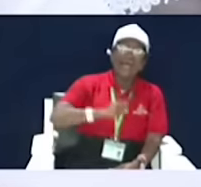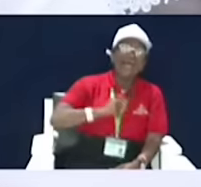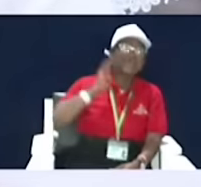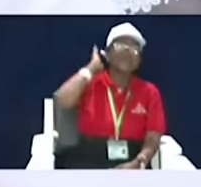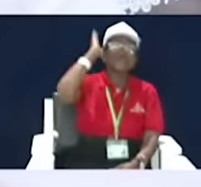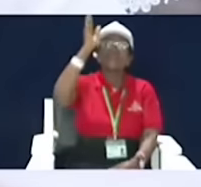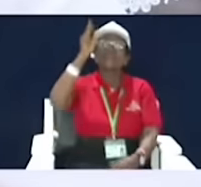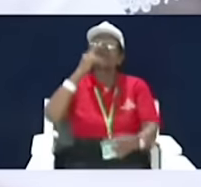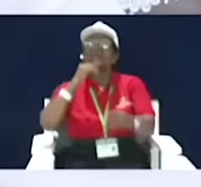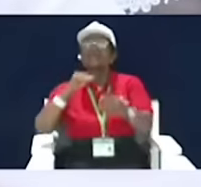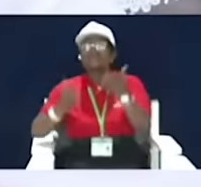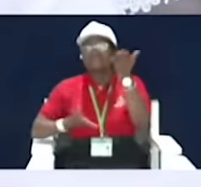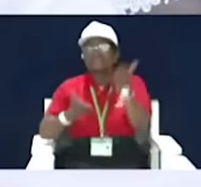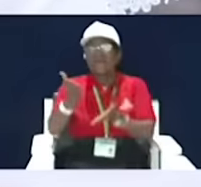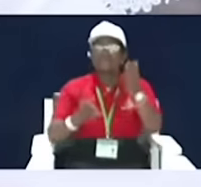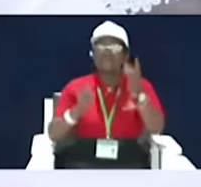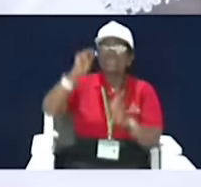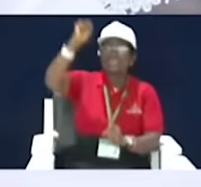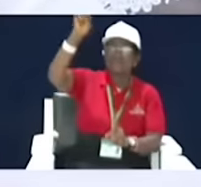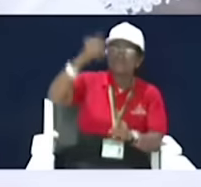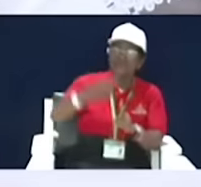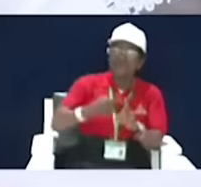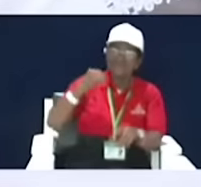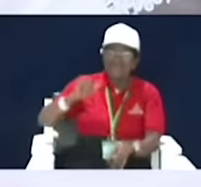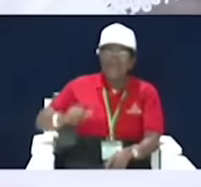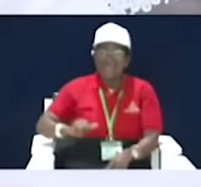everlasting. I will serve him from